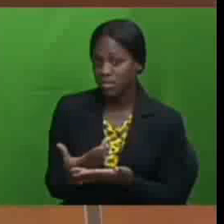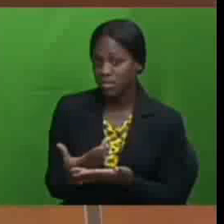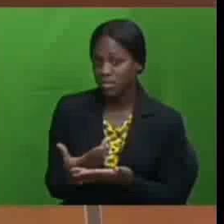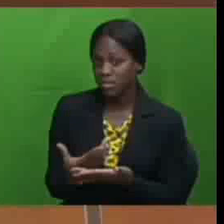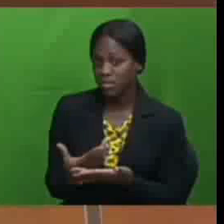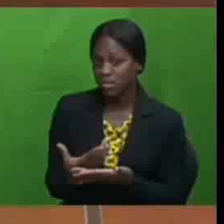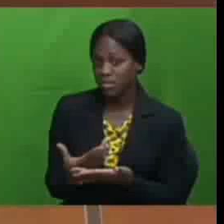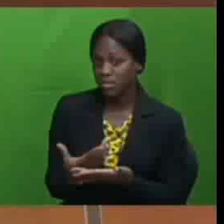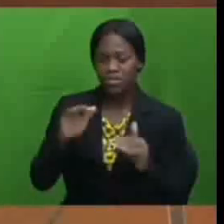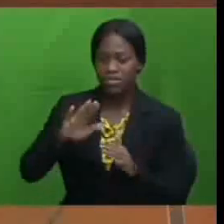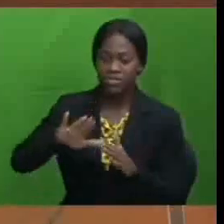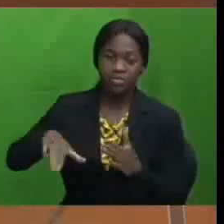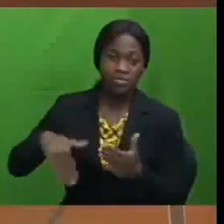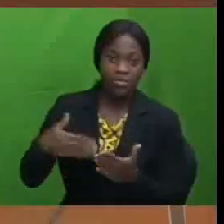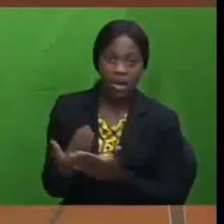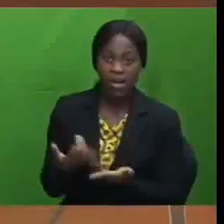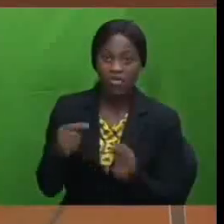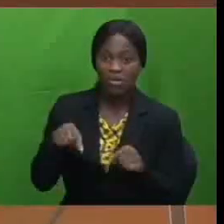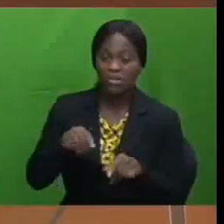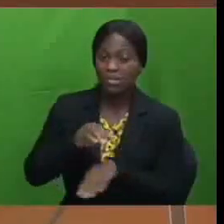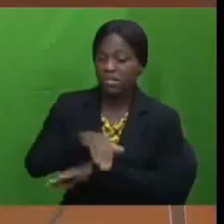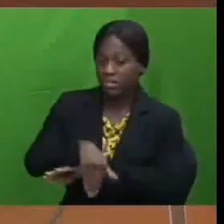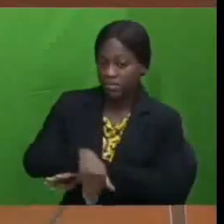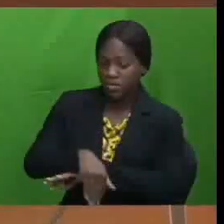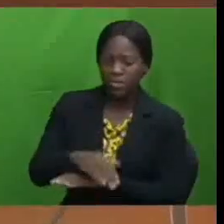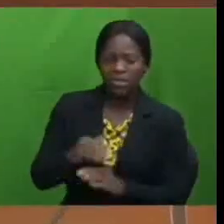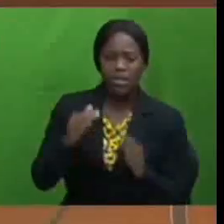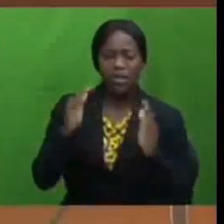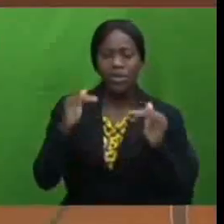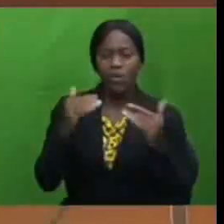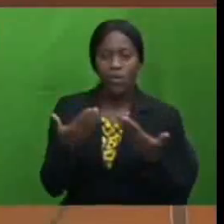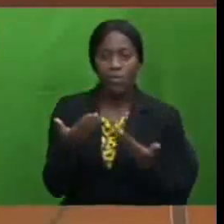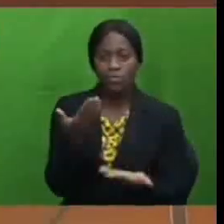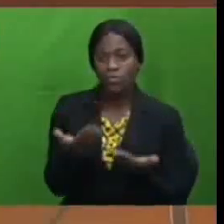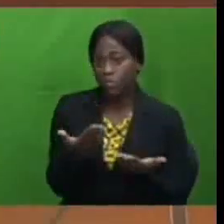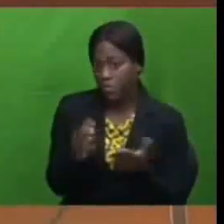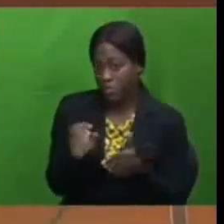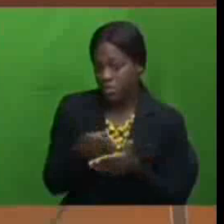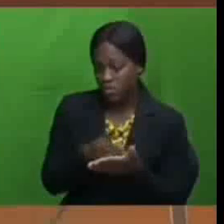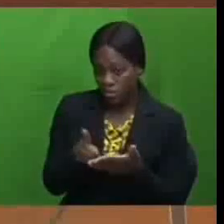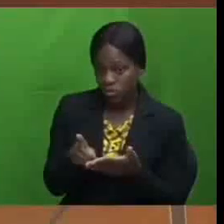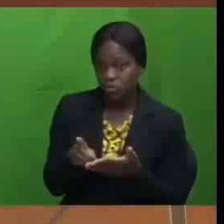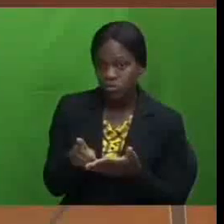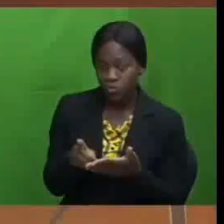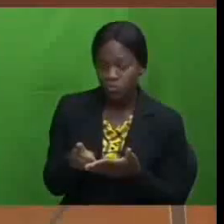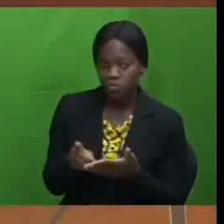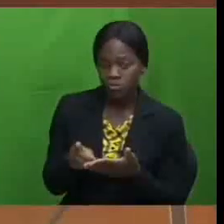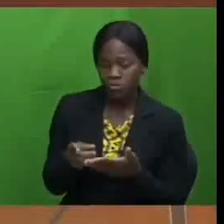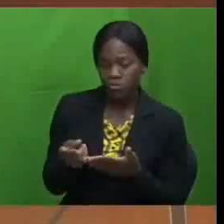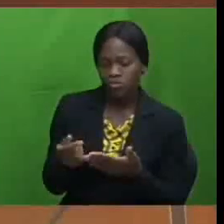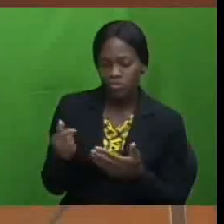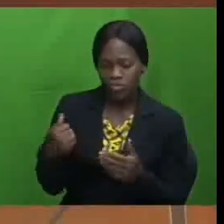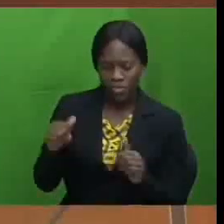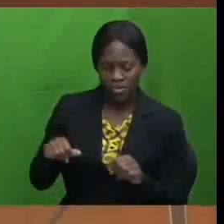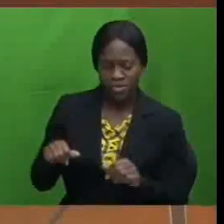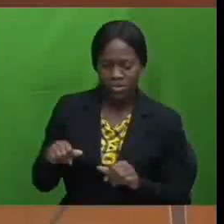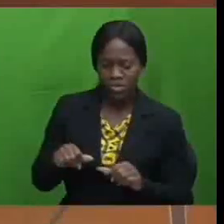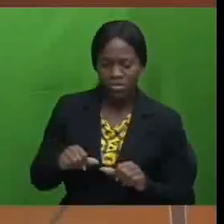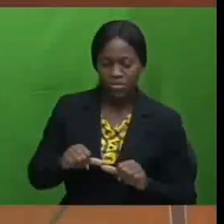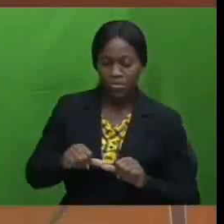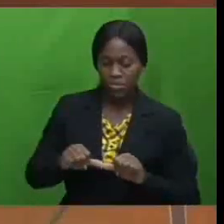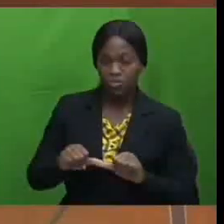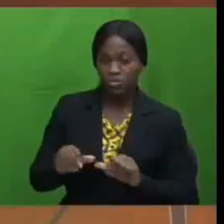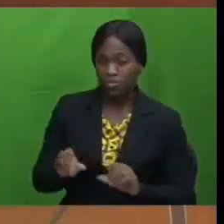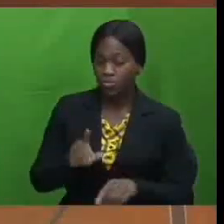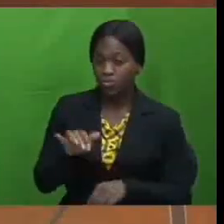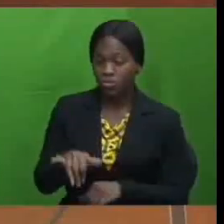evening. We hope that beginning next week, we'll be able to make some progress on that. The Speaker and I